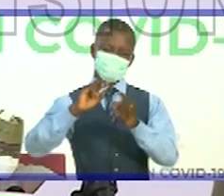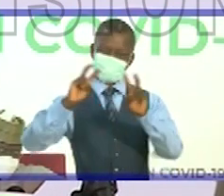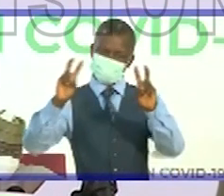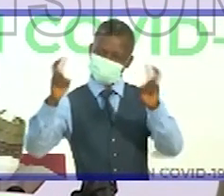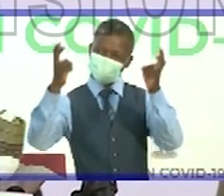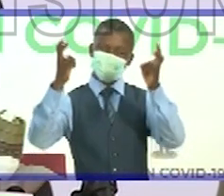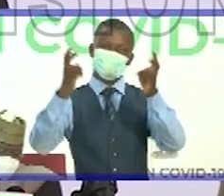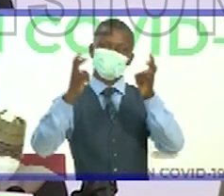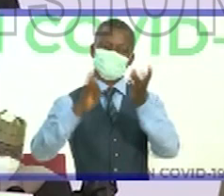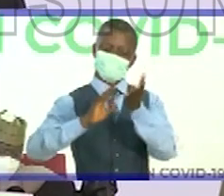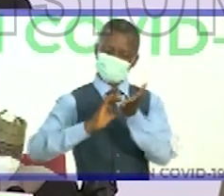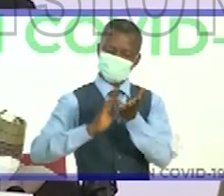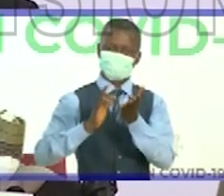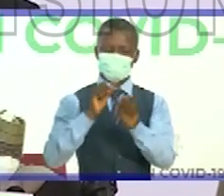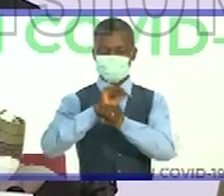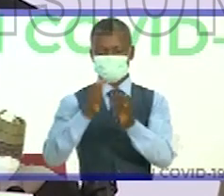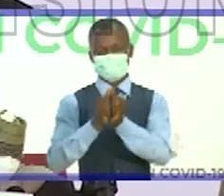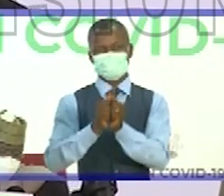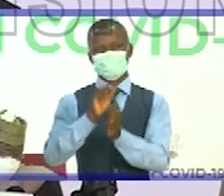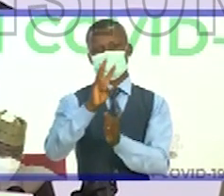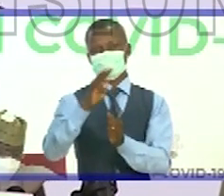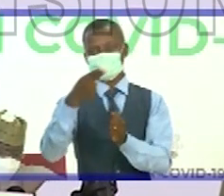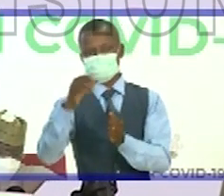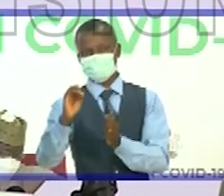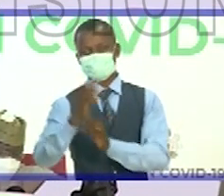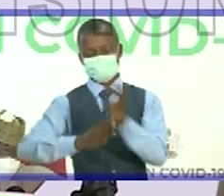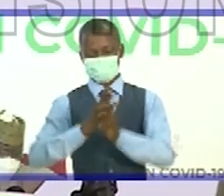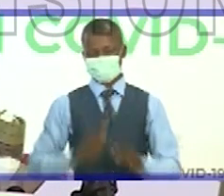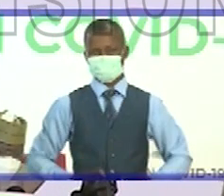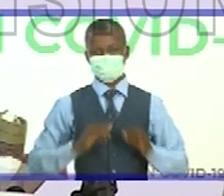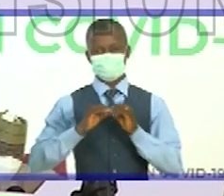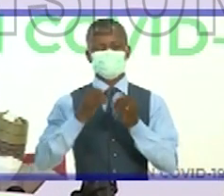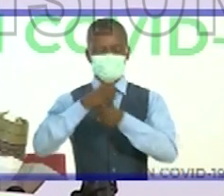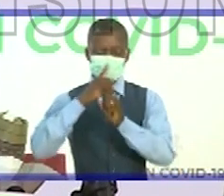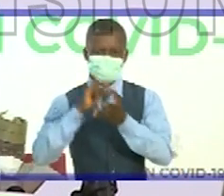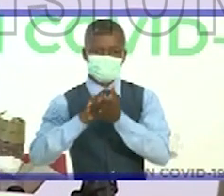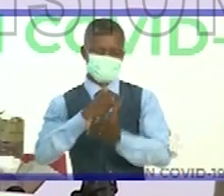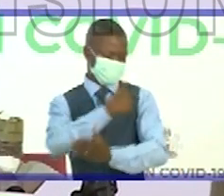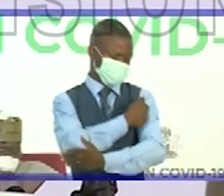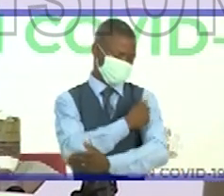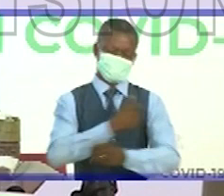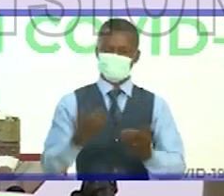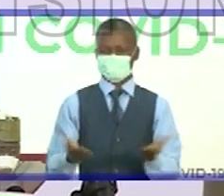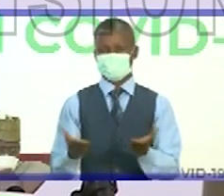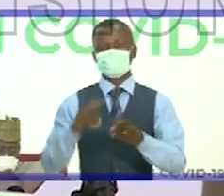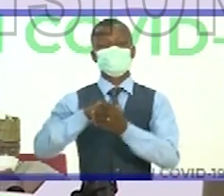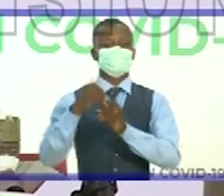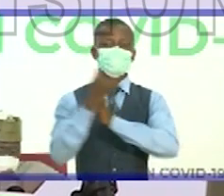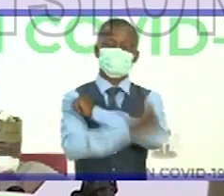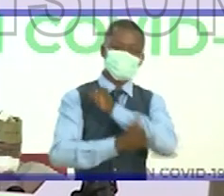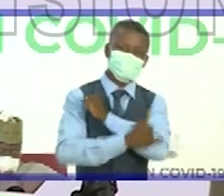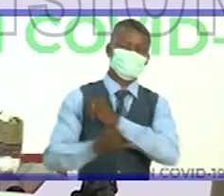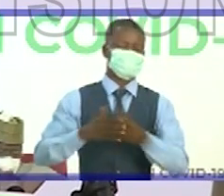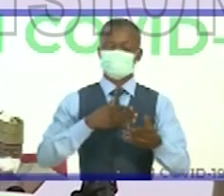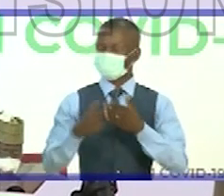which CEPI is working with WHO and Gavi to ensure that vaccines are available to countries regardless